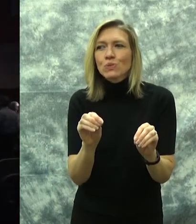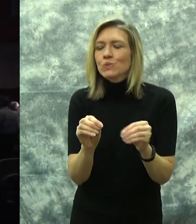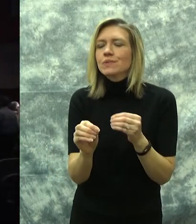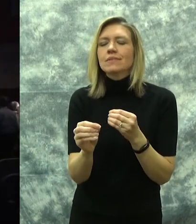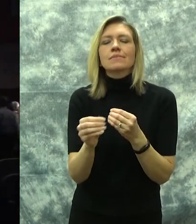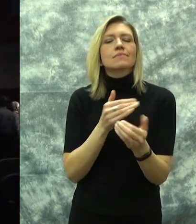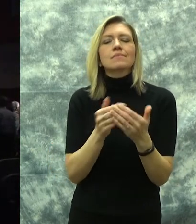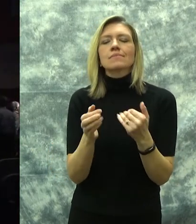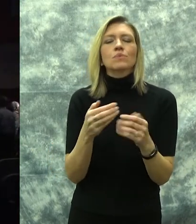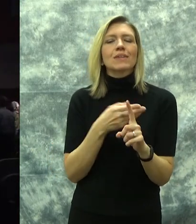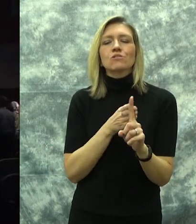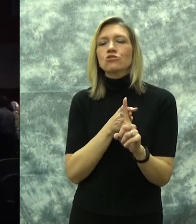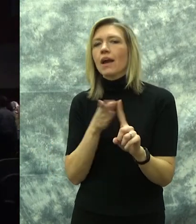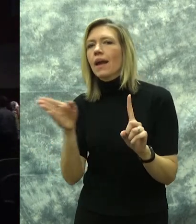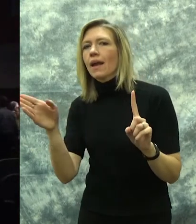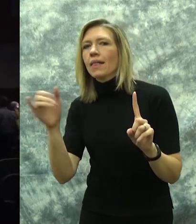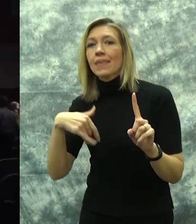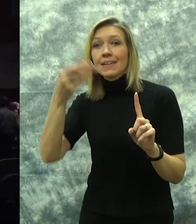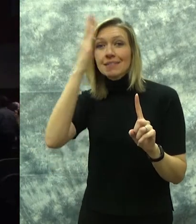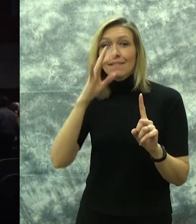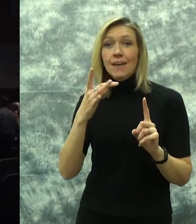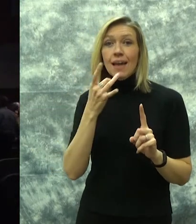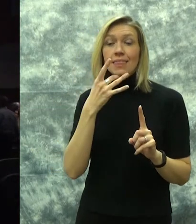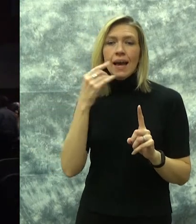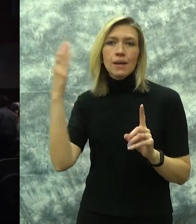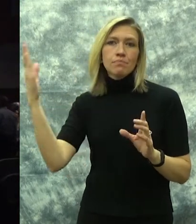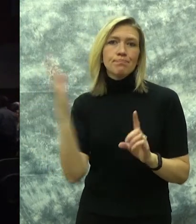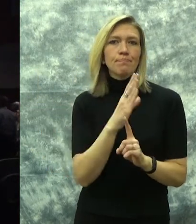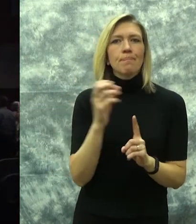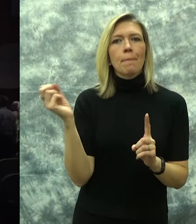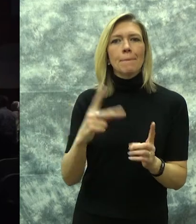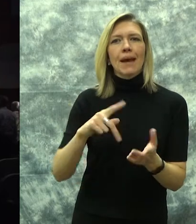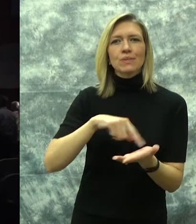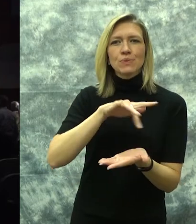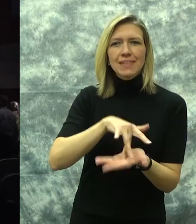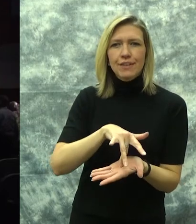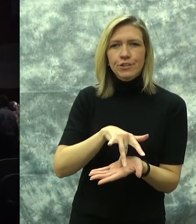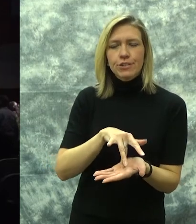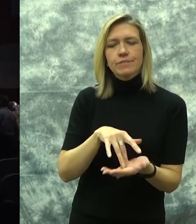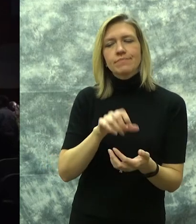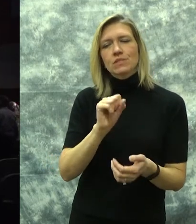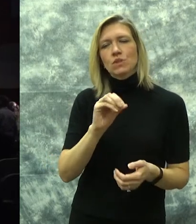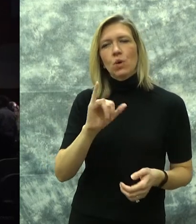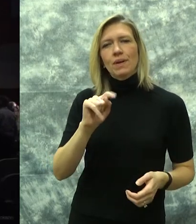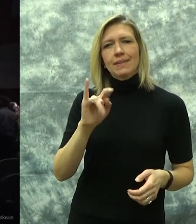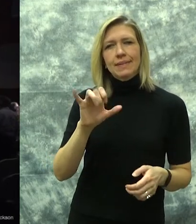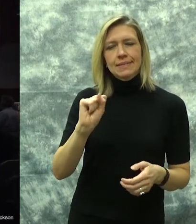divine life brings us right back to center. And so it is. Amen.